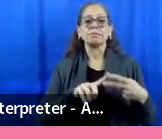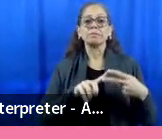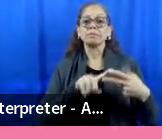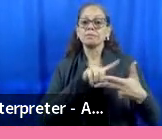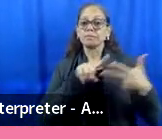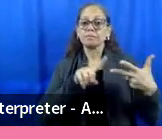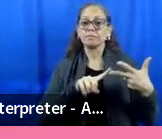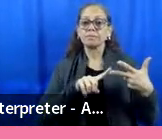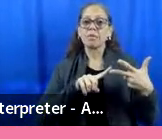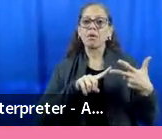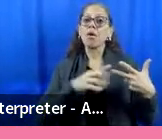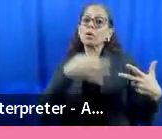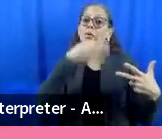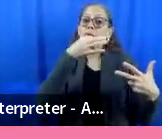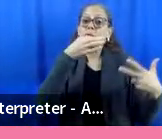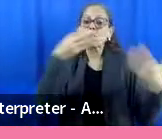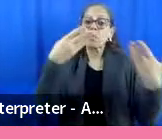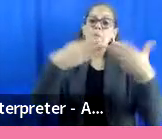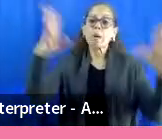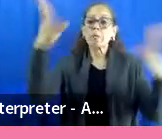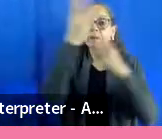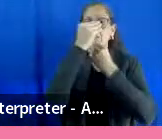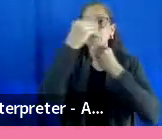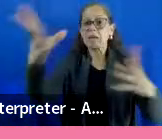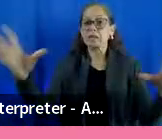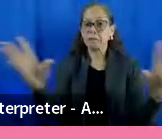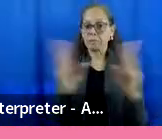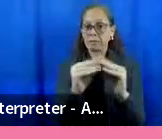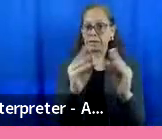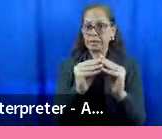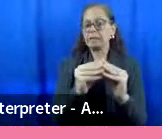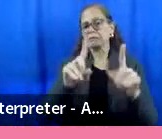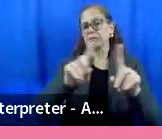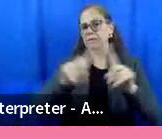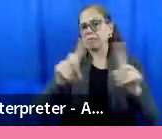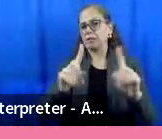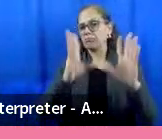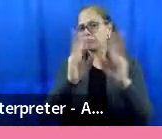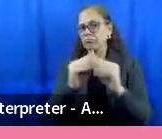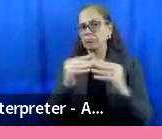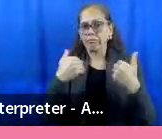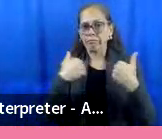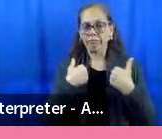or at upcoming public information sessions and hearings.